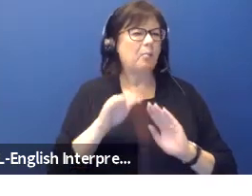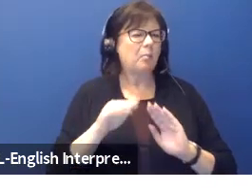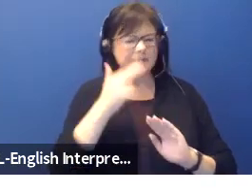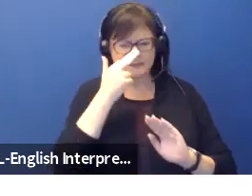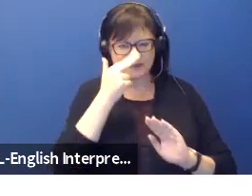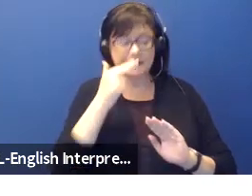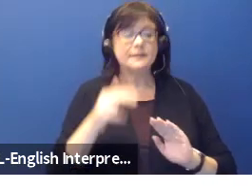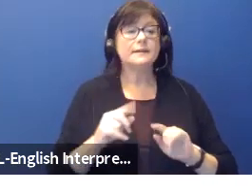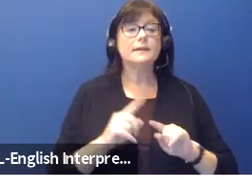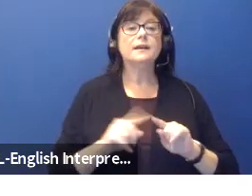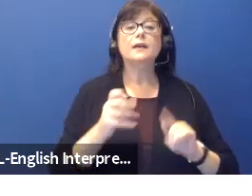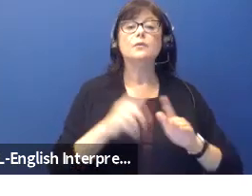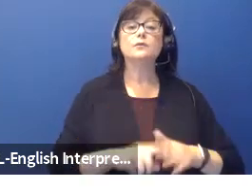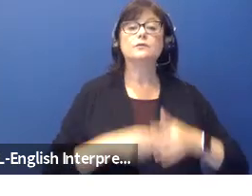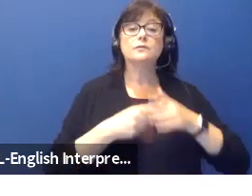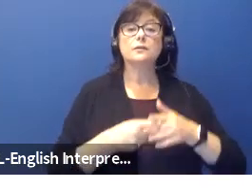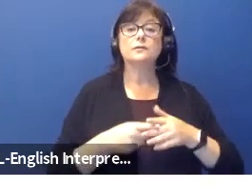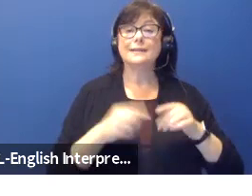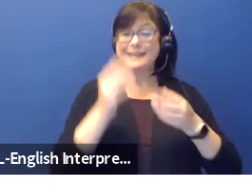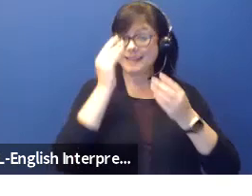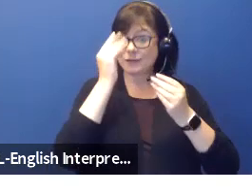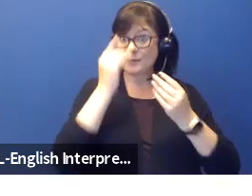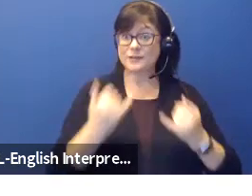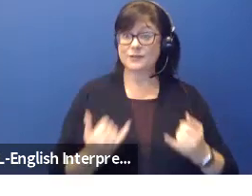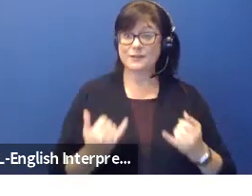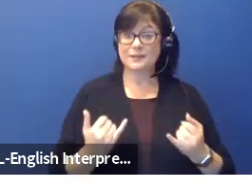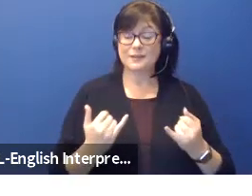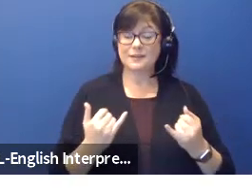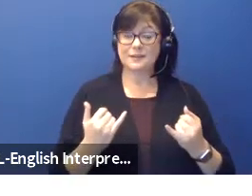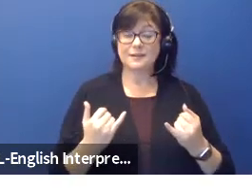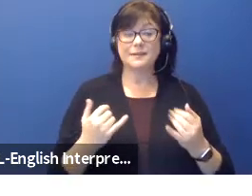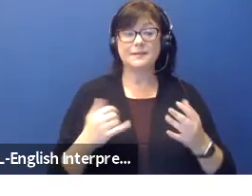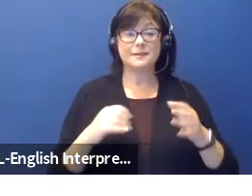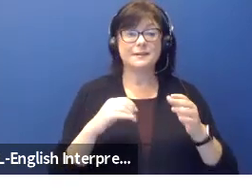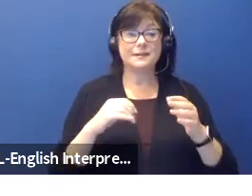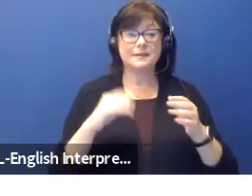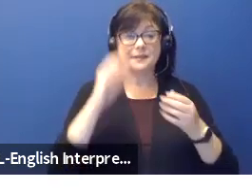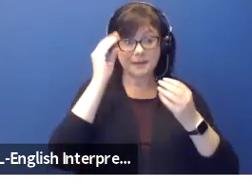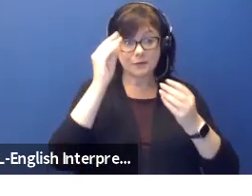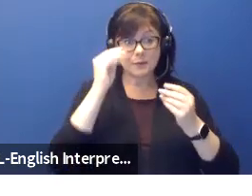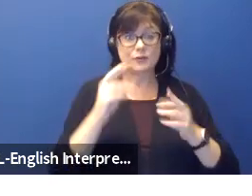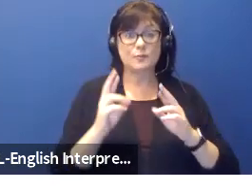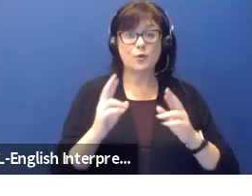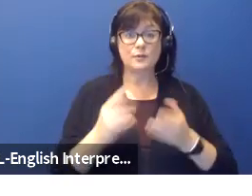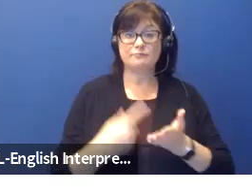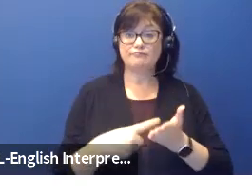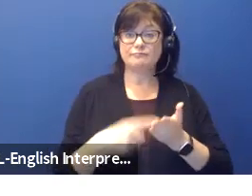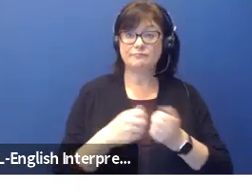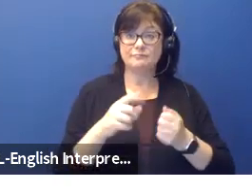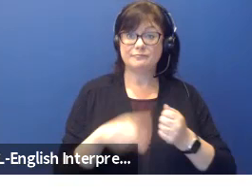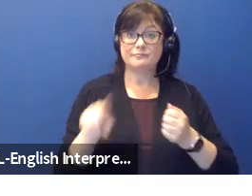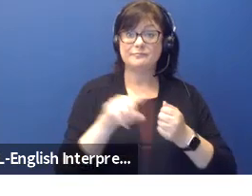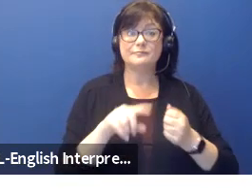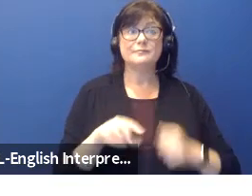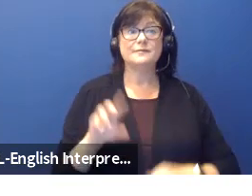of the discussion today and the information that I'm hoping to convey and to collaborate with you on. The detailed service